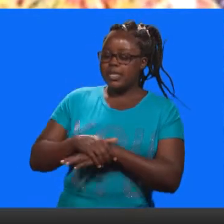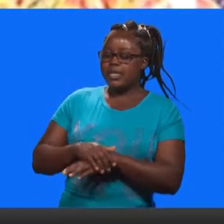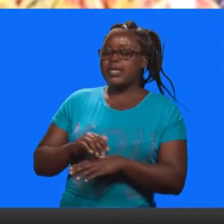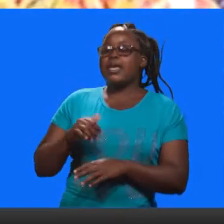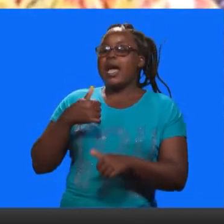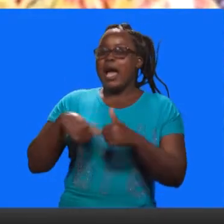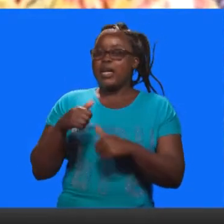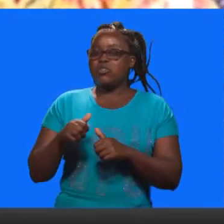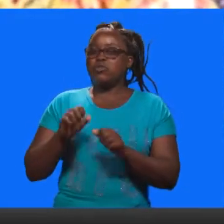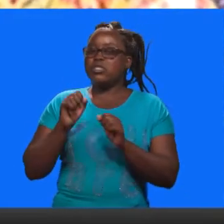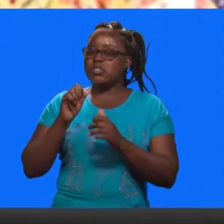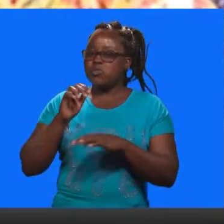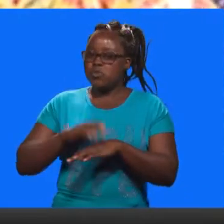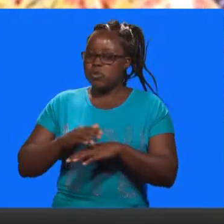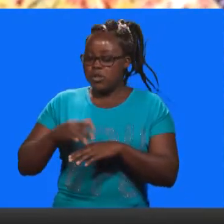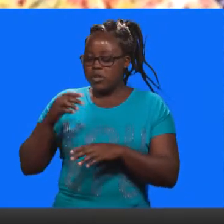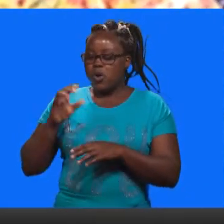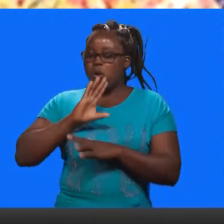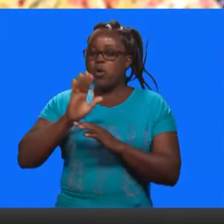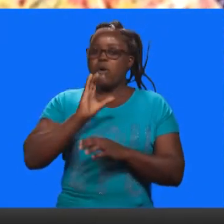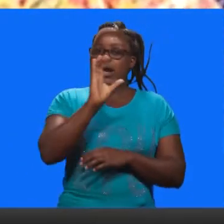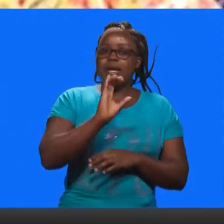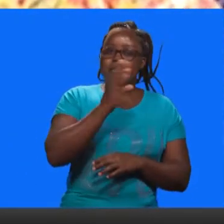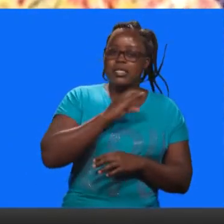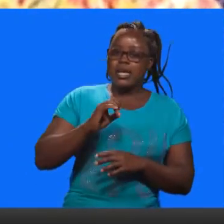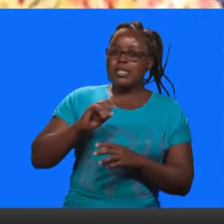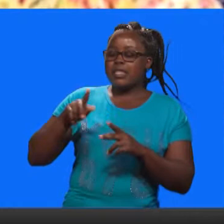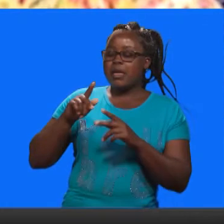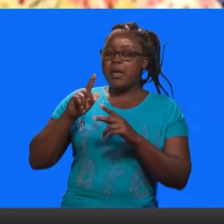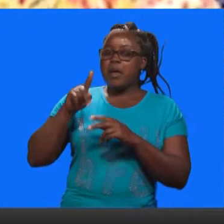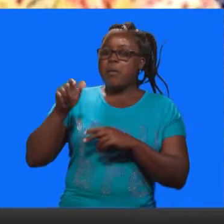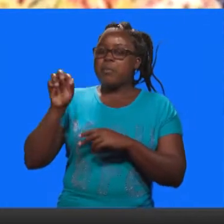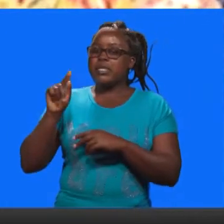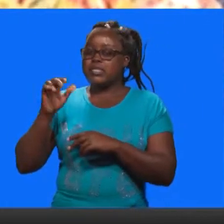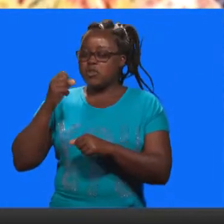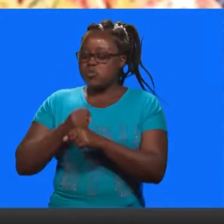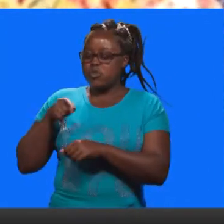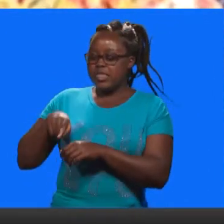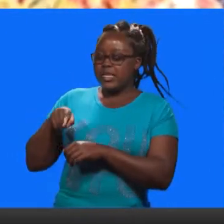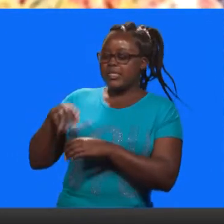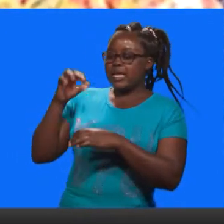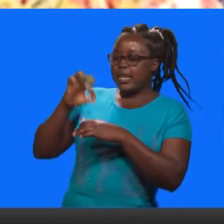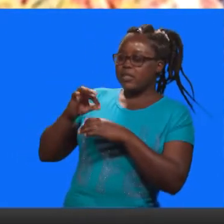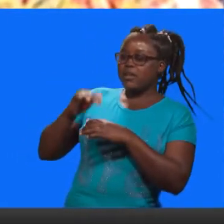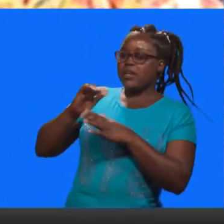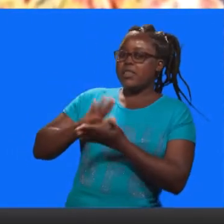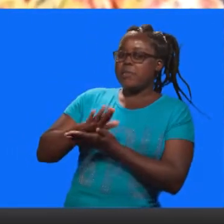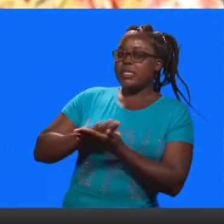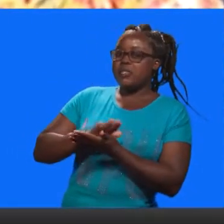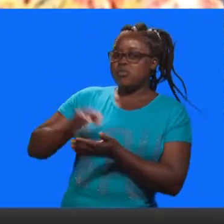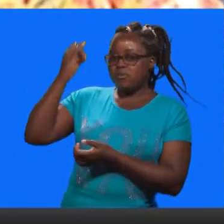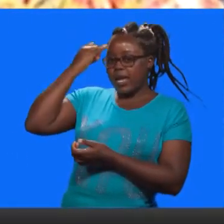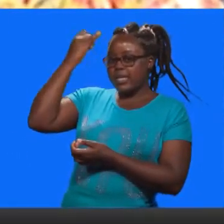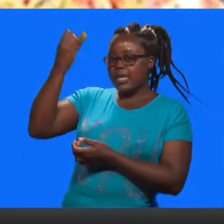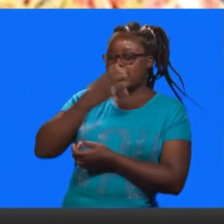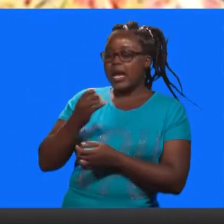members, all our candidates, and our entire party engages in this election on the basis of ideas